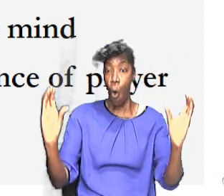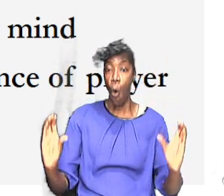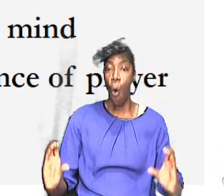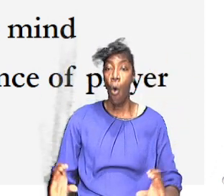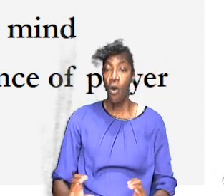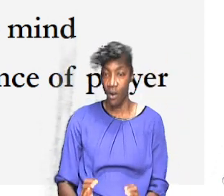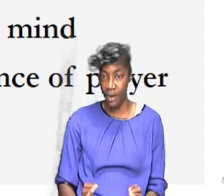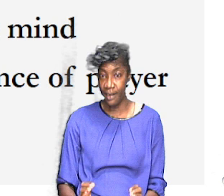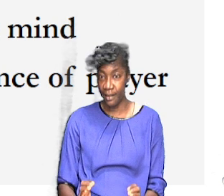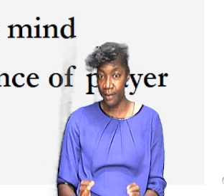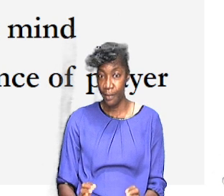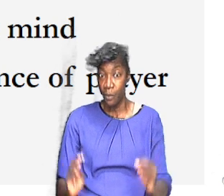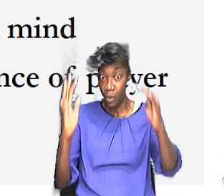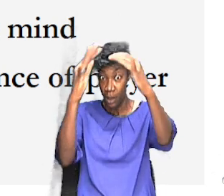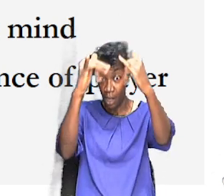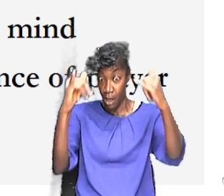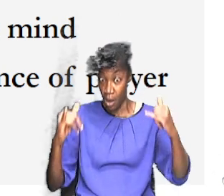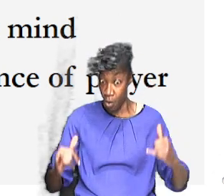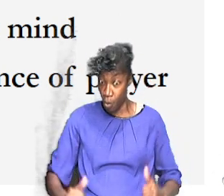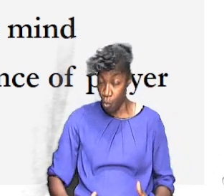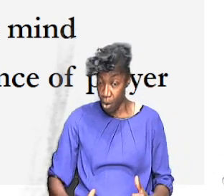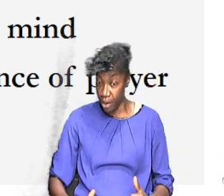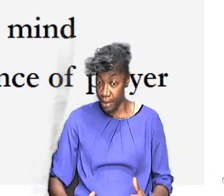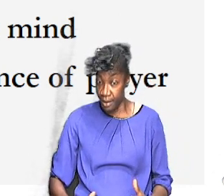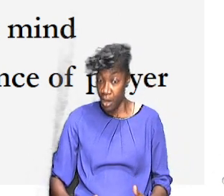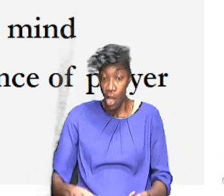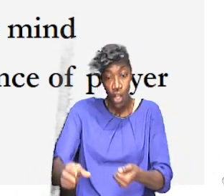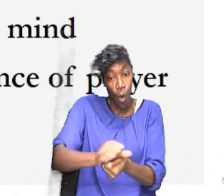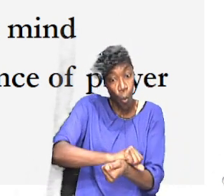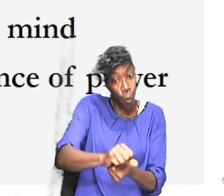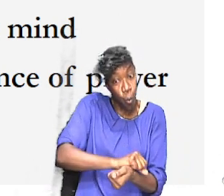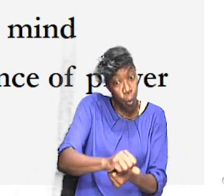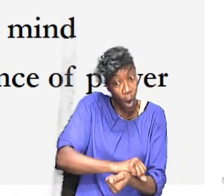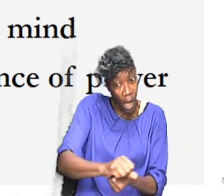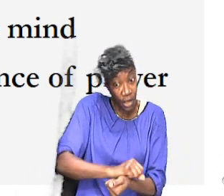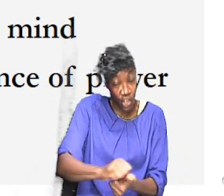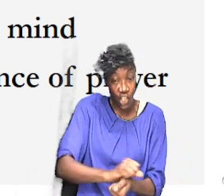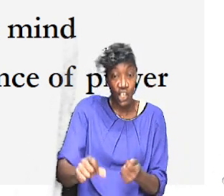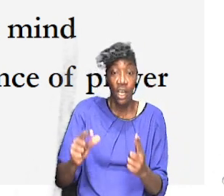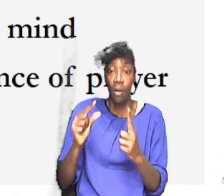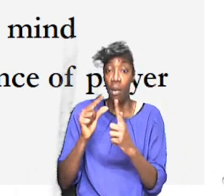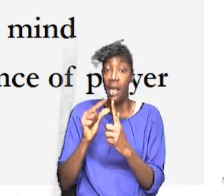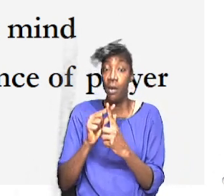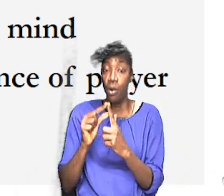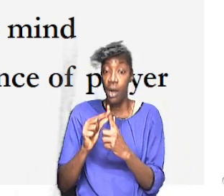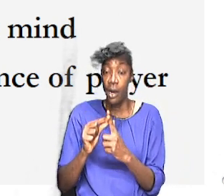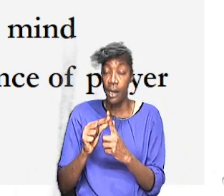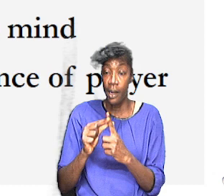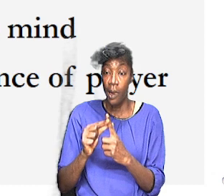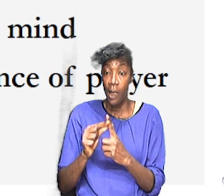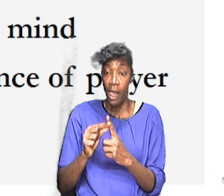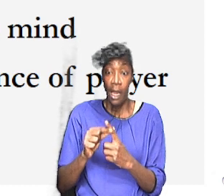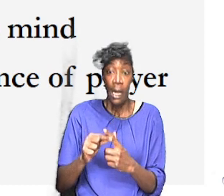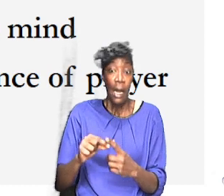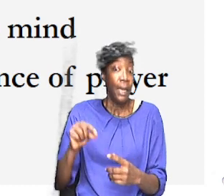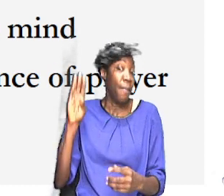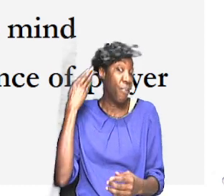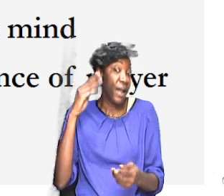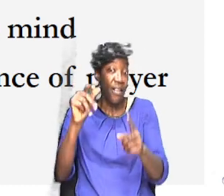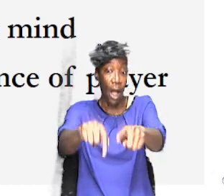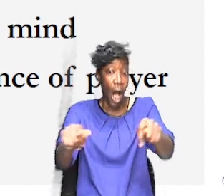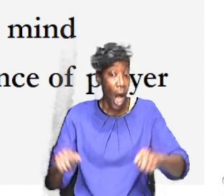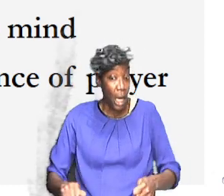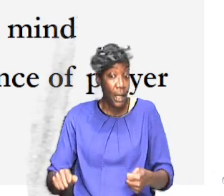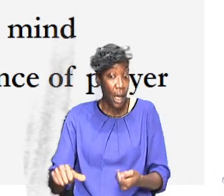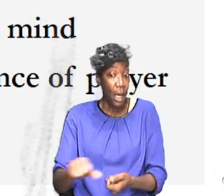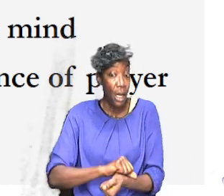brazen altar is where we are now washed by the word. So at the brazen altar, we are washed by the blood, but at the brazen